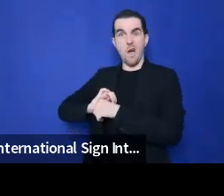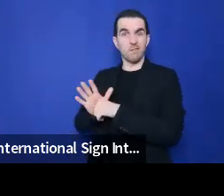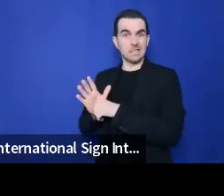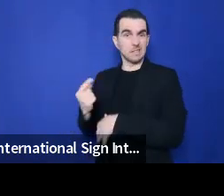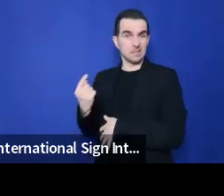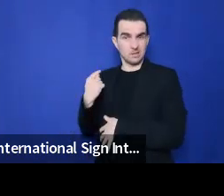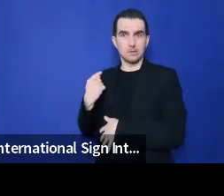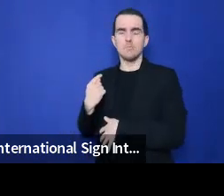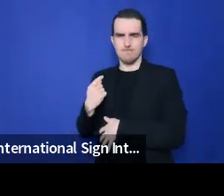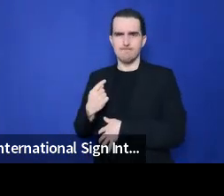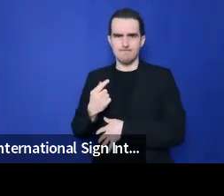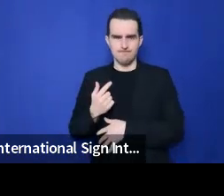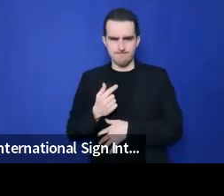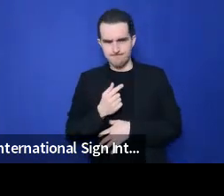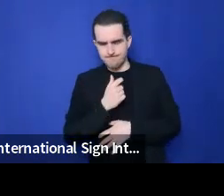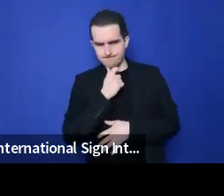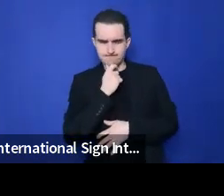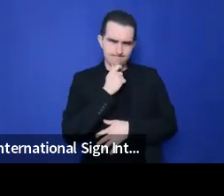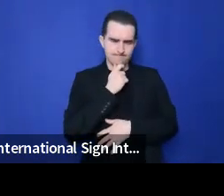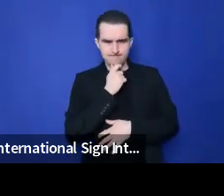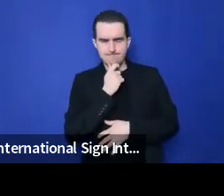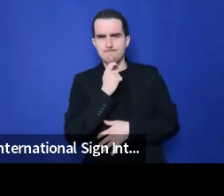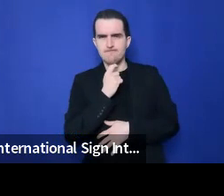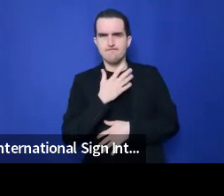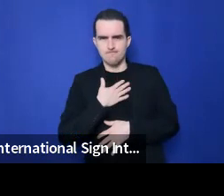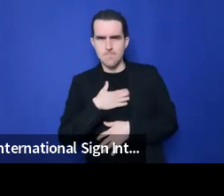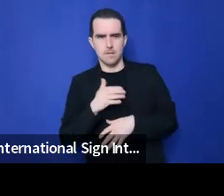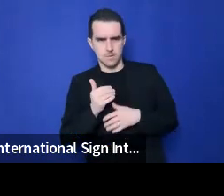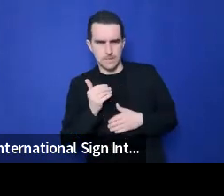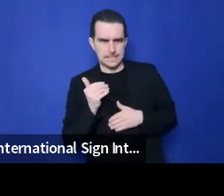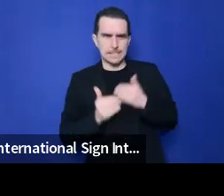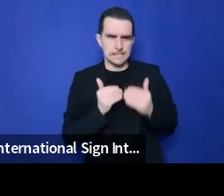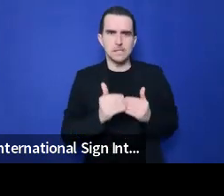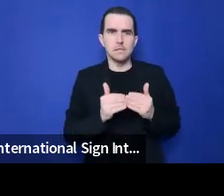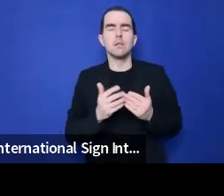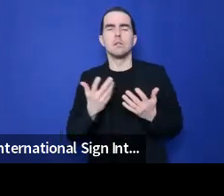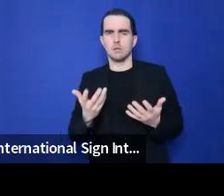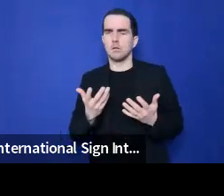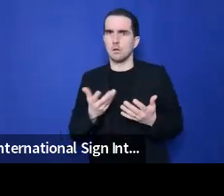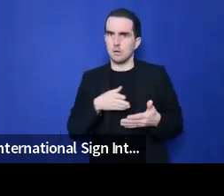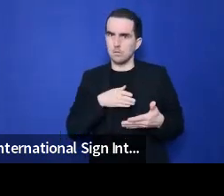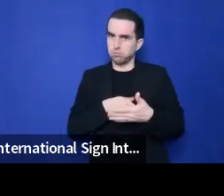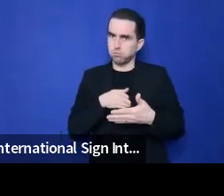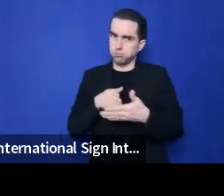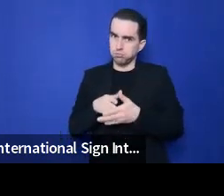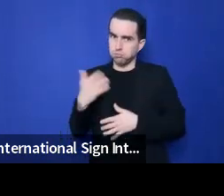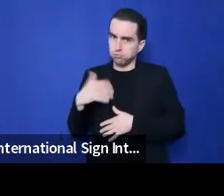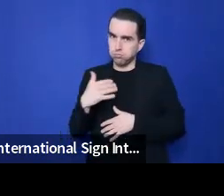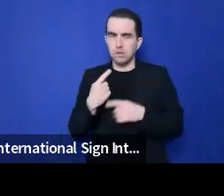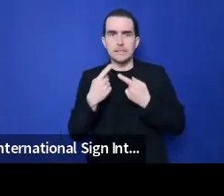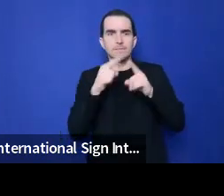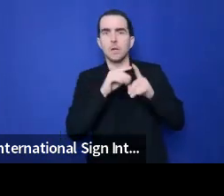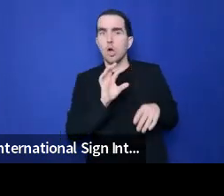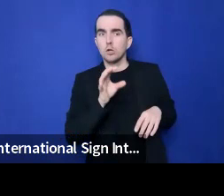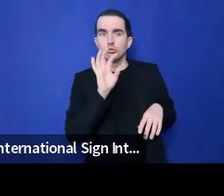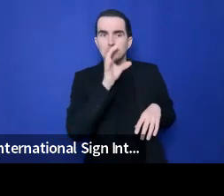registry or inclusive social protection information system like in Dominican Republic to carry out disability